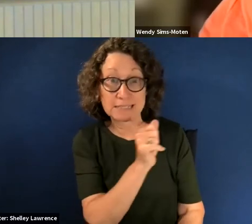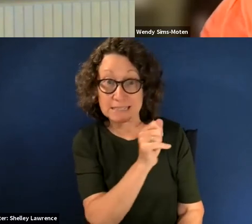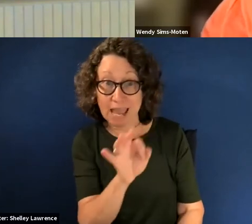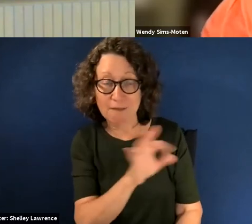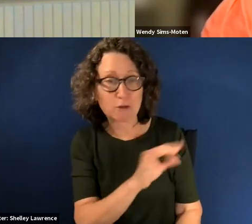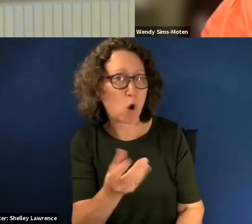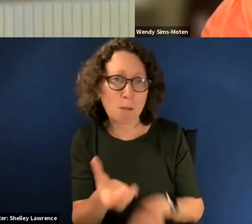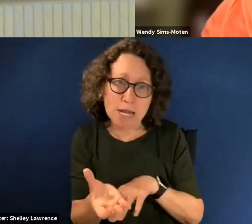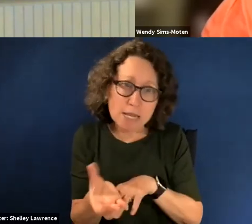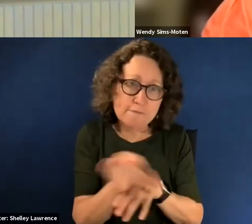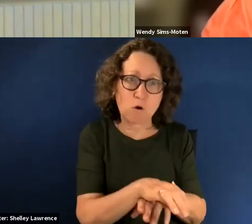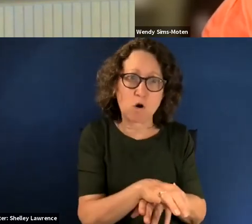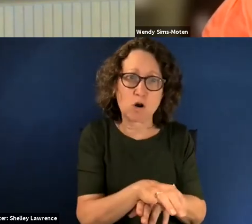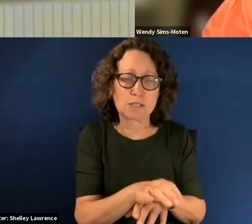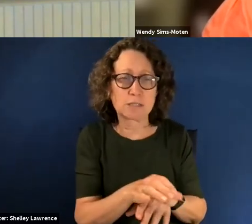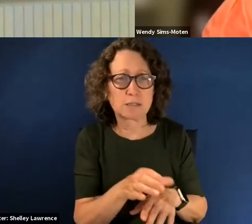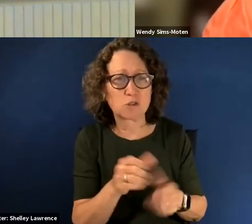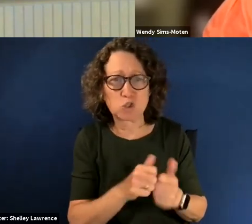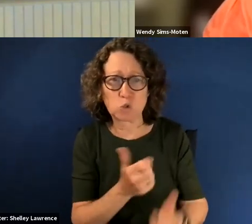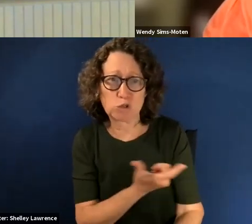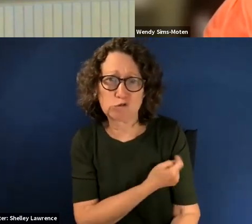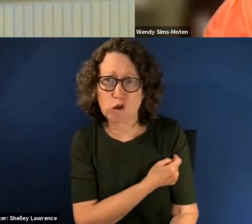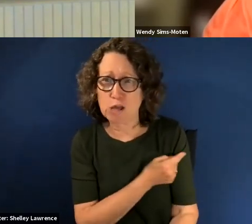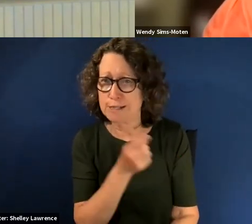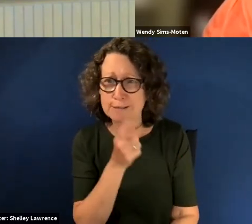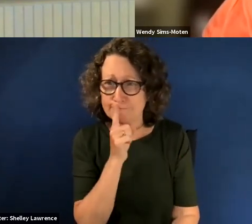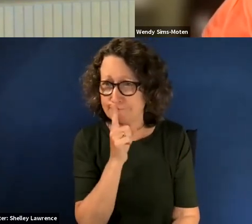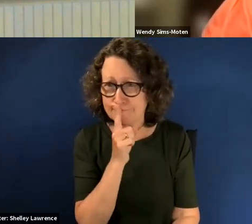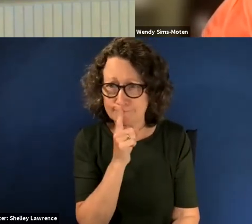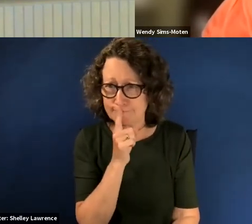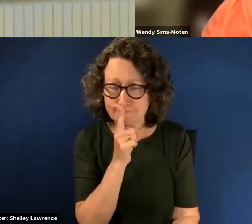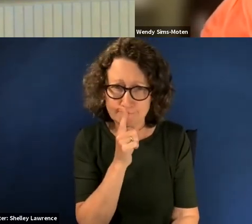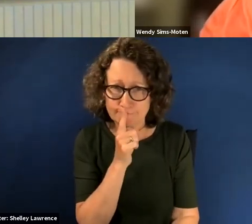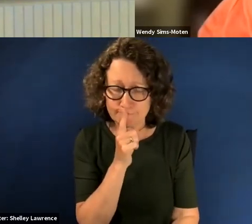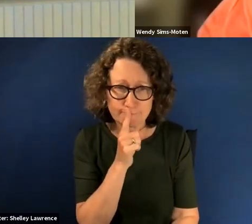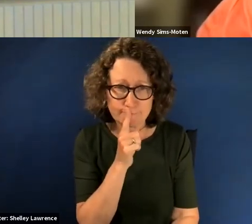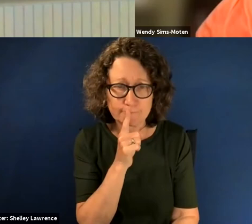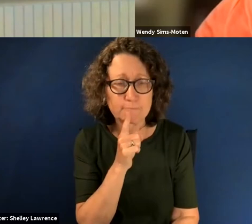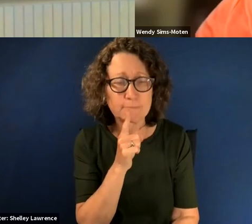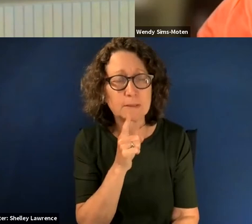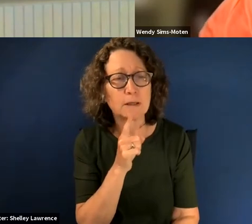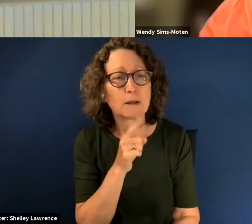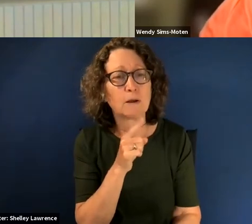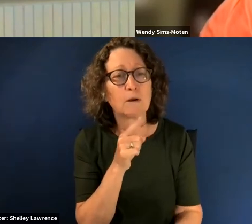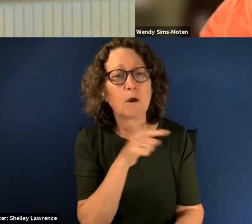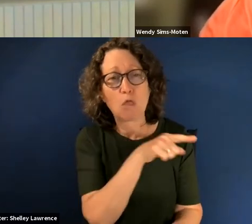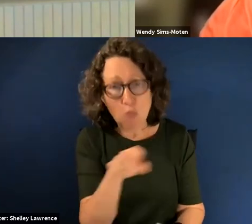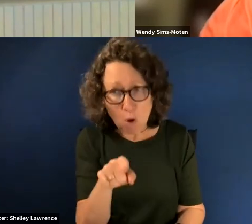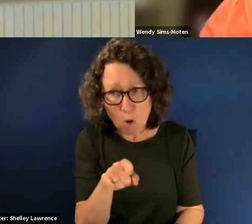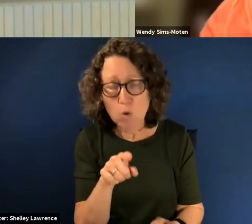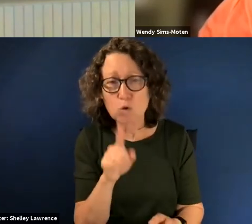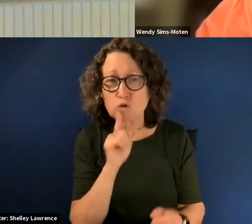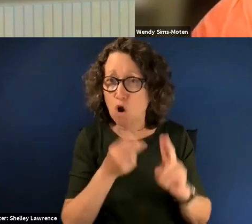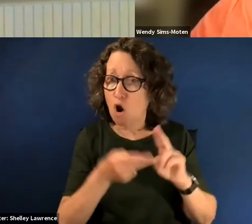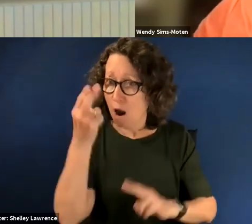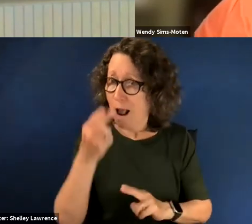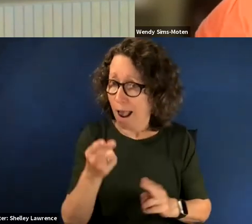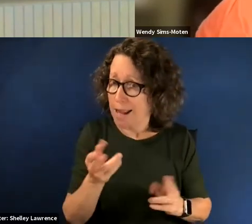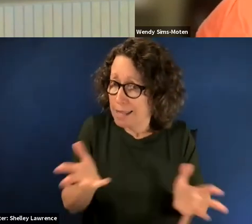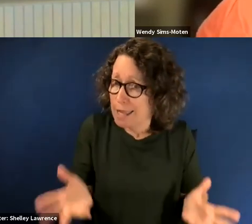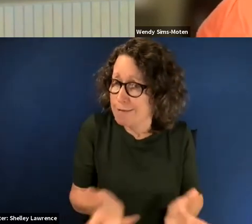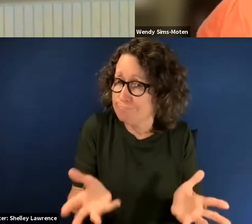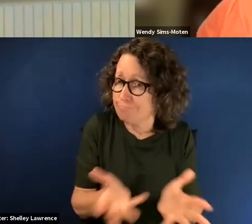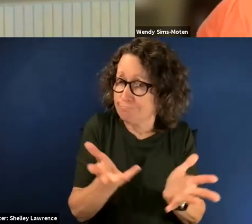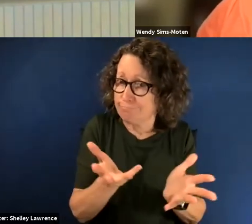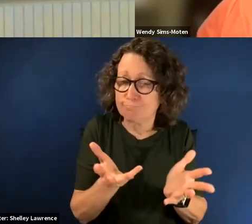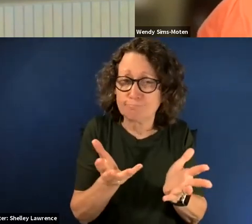is mandated, no one is forced to do that. Those are, of course, highly recommended.